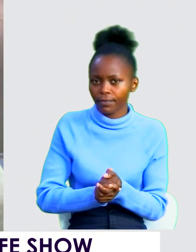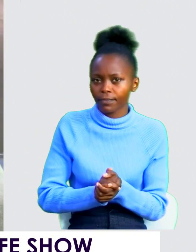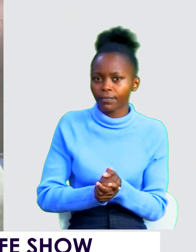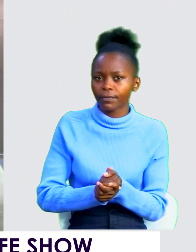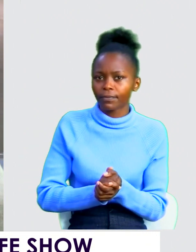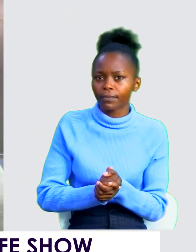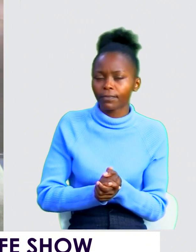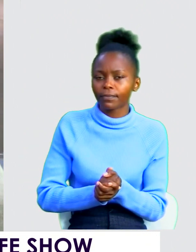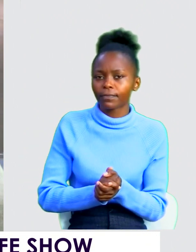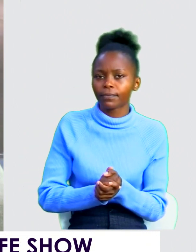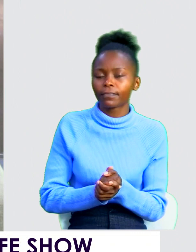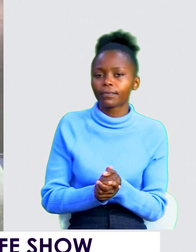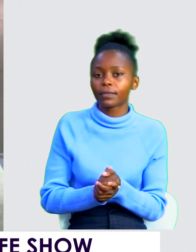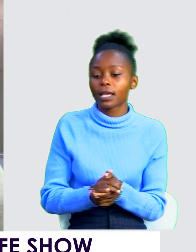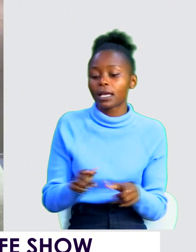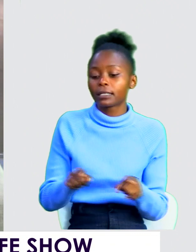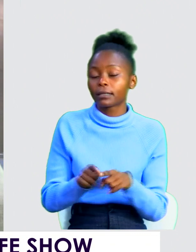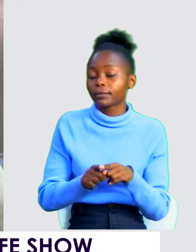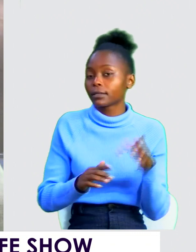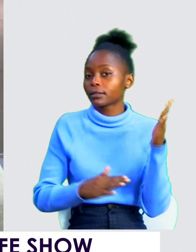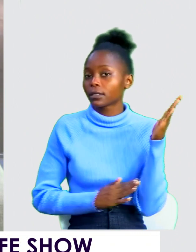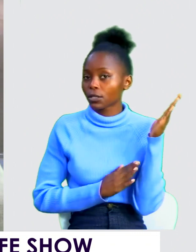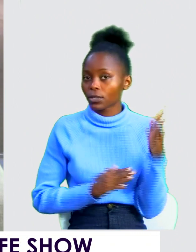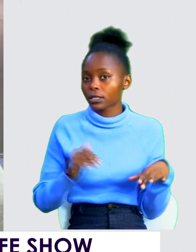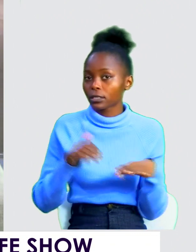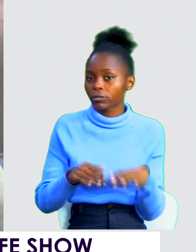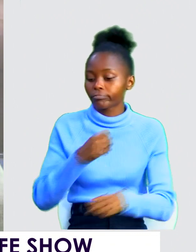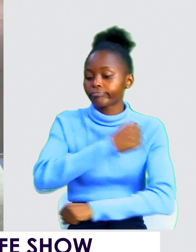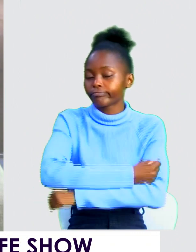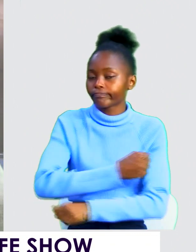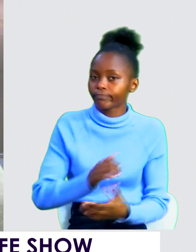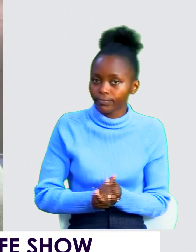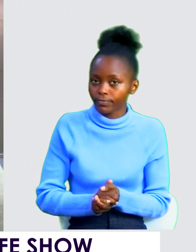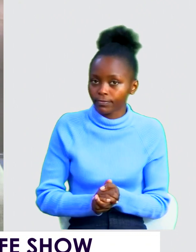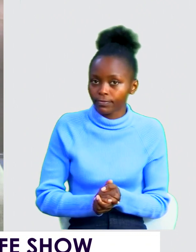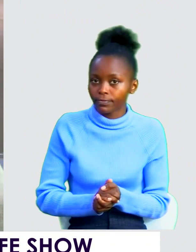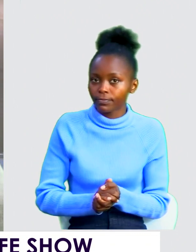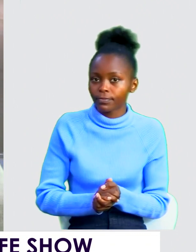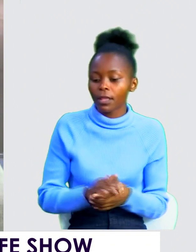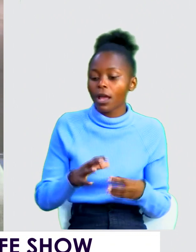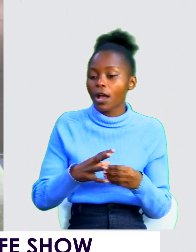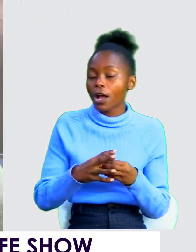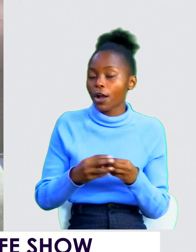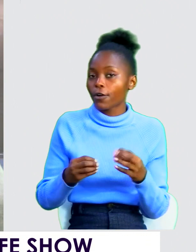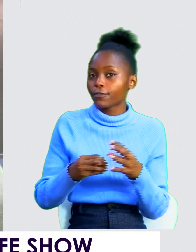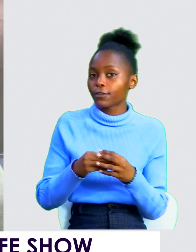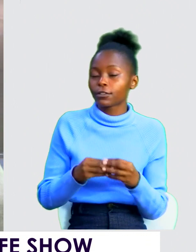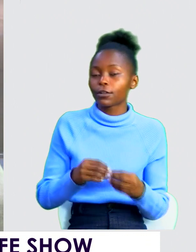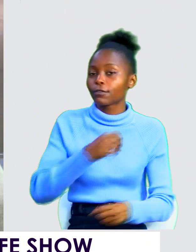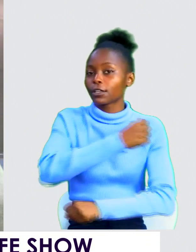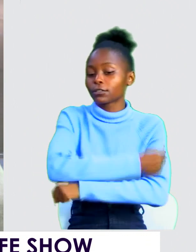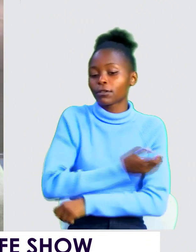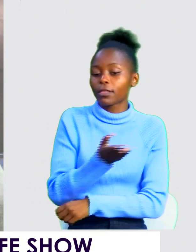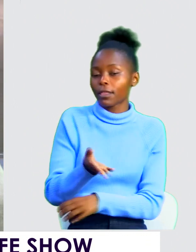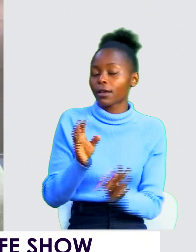well, the security in the school, the cover of the school, the comfort of the school was not there. But